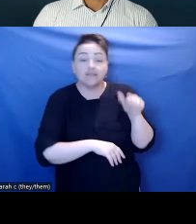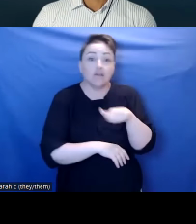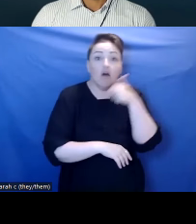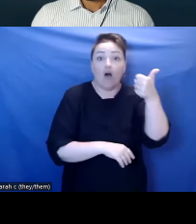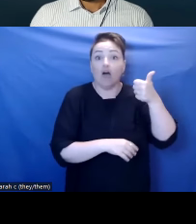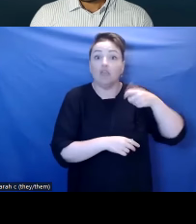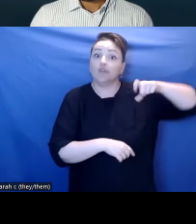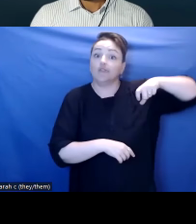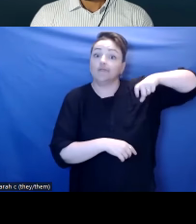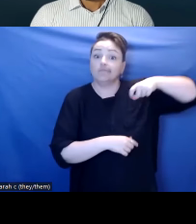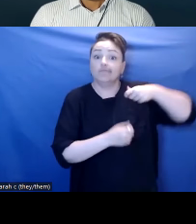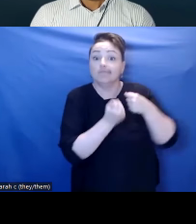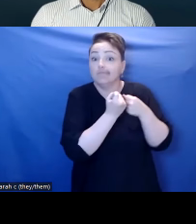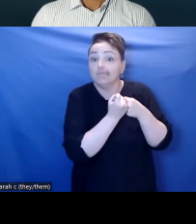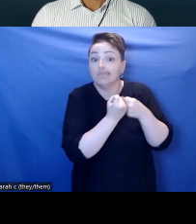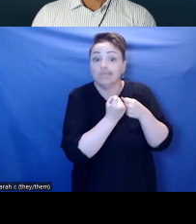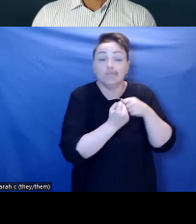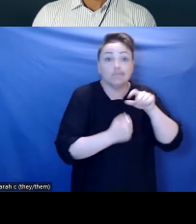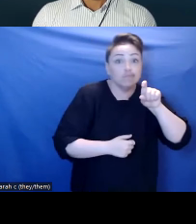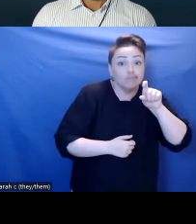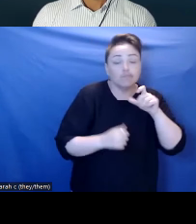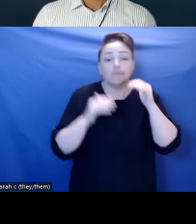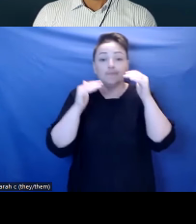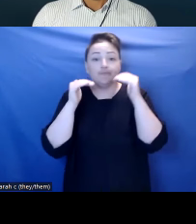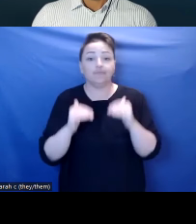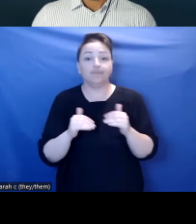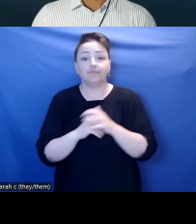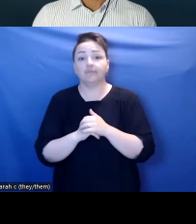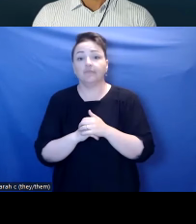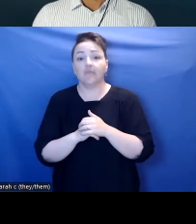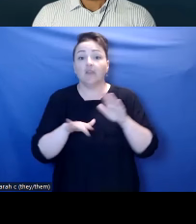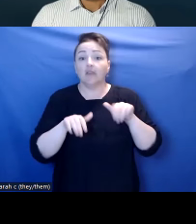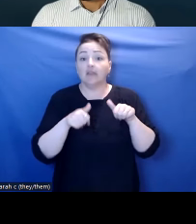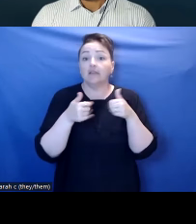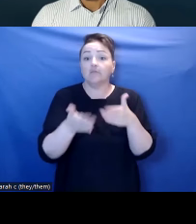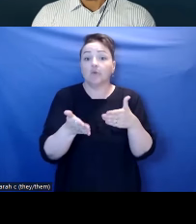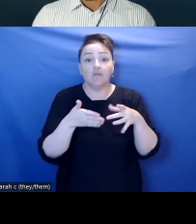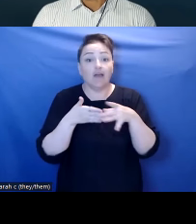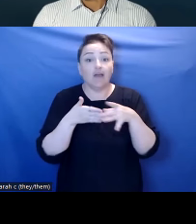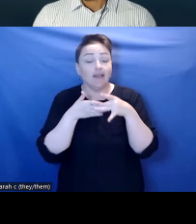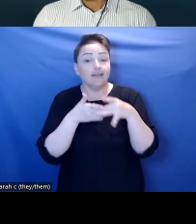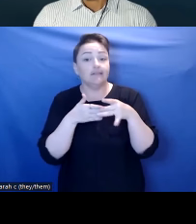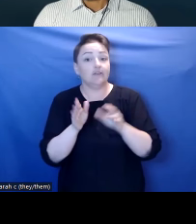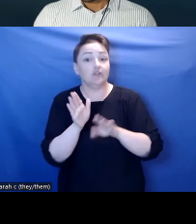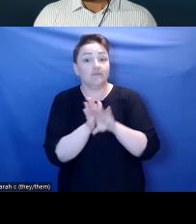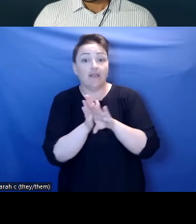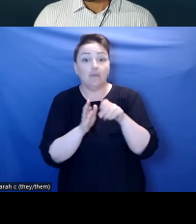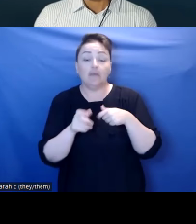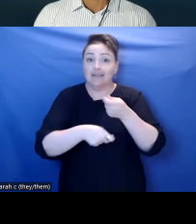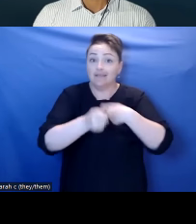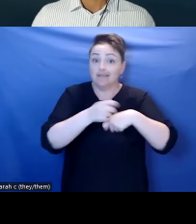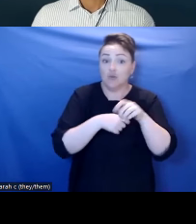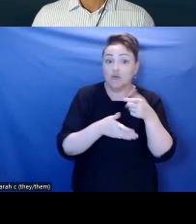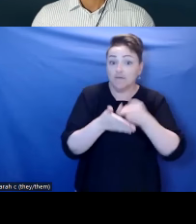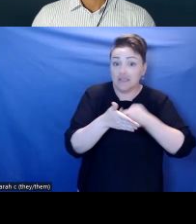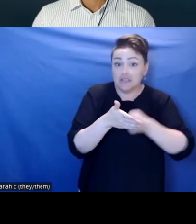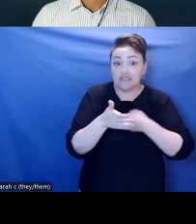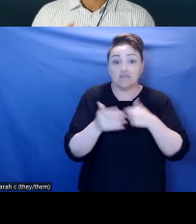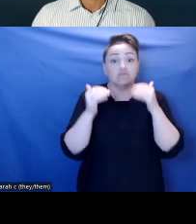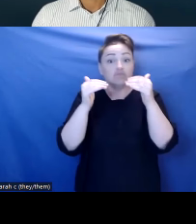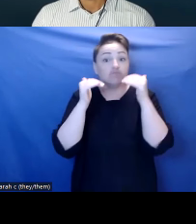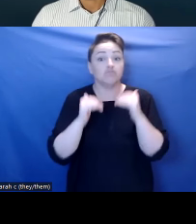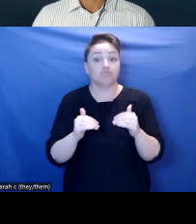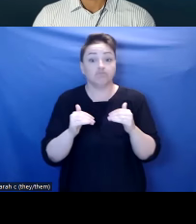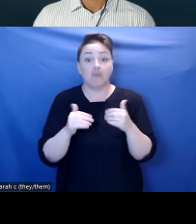for development and lieu fees? And are developers required to coordinate individually with other agencies such as Caltrans, or does your jurisdiction